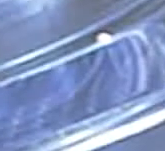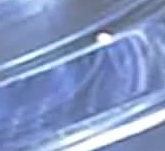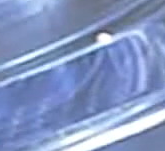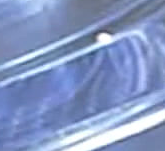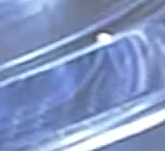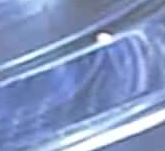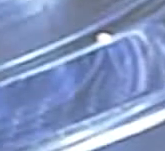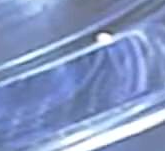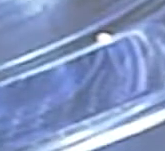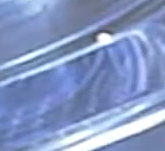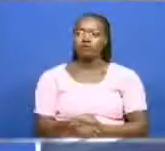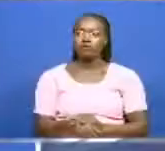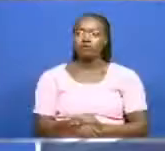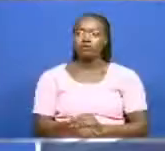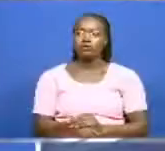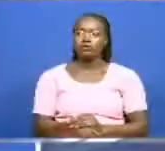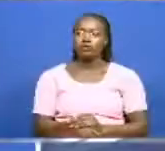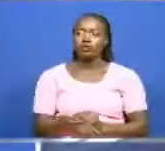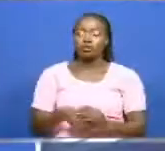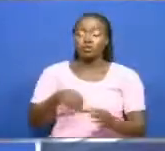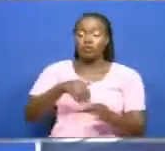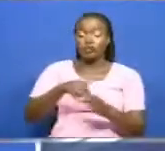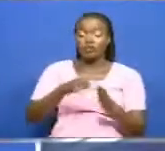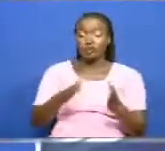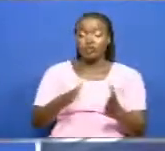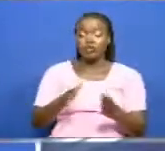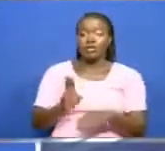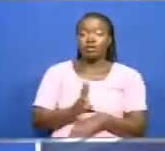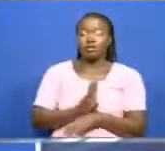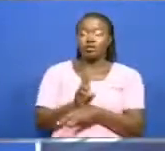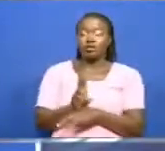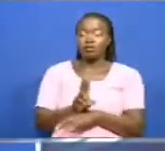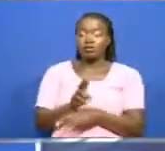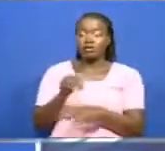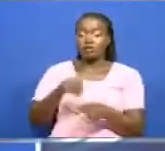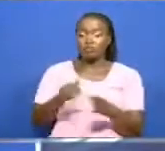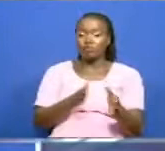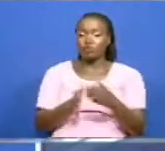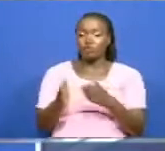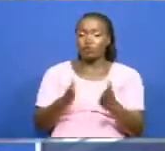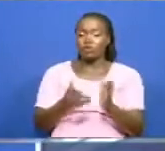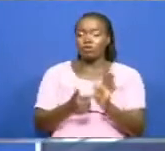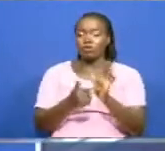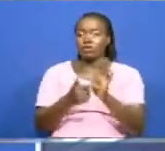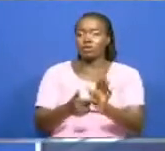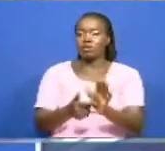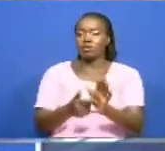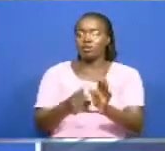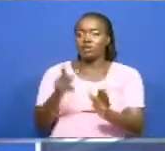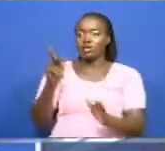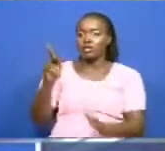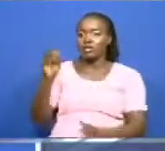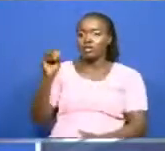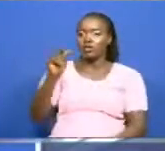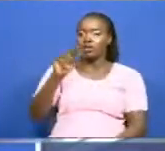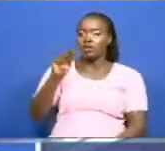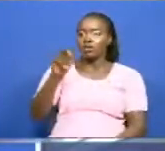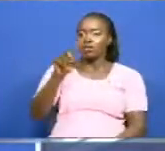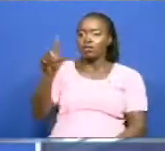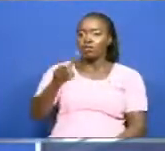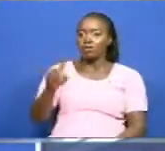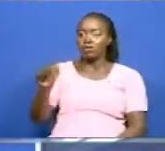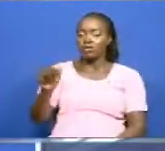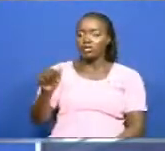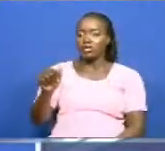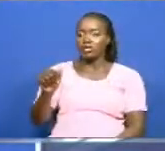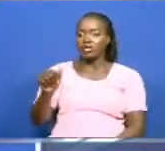Now, the government is calling on investors to take advantage of investment opportunities presented by the Konza Technopolis that has been termed